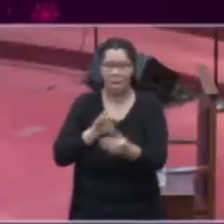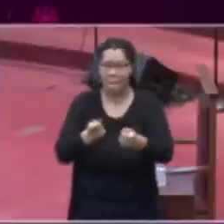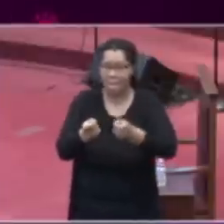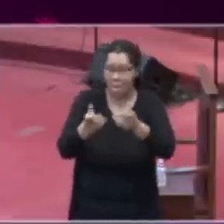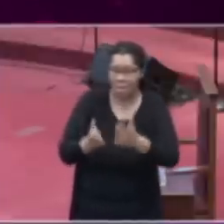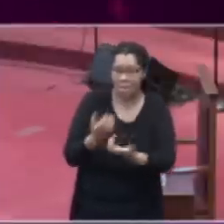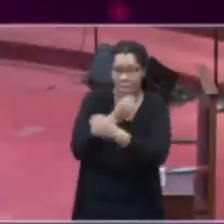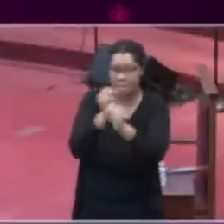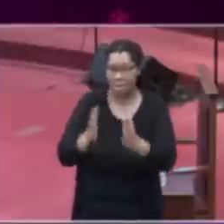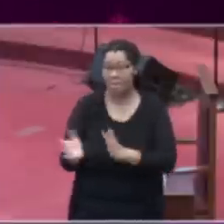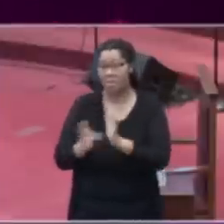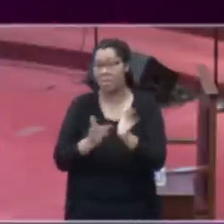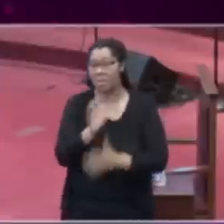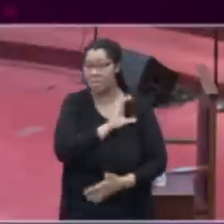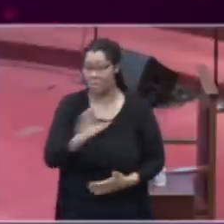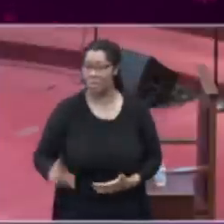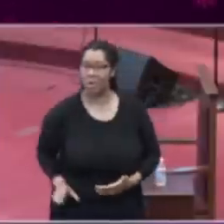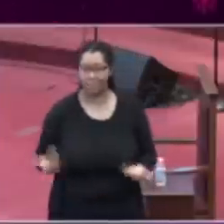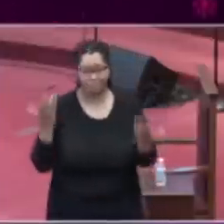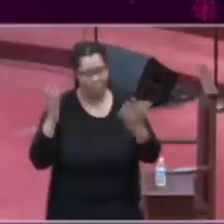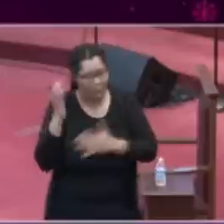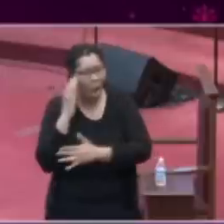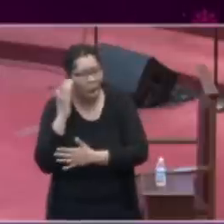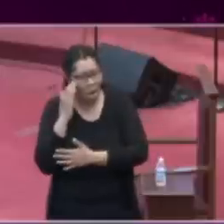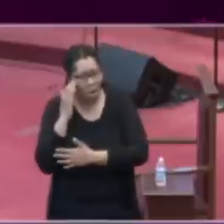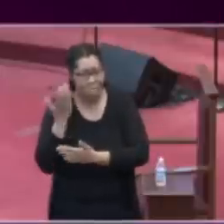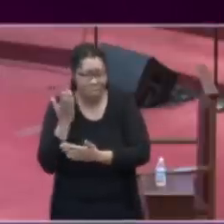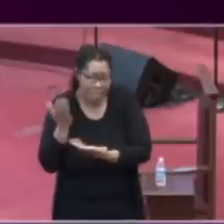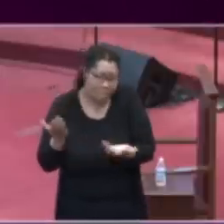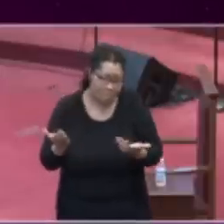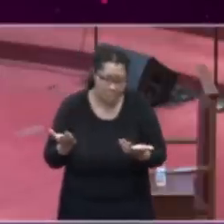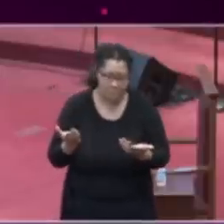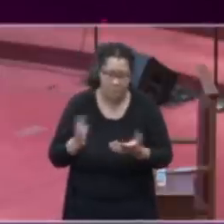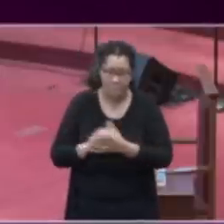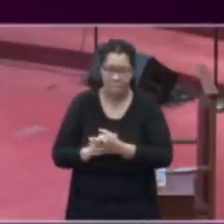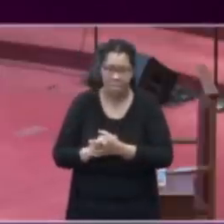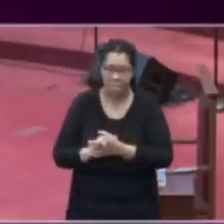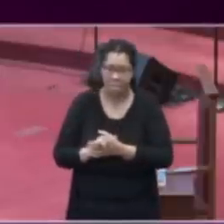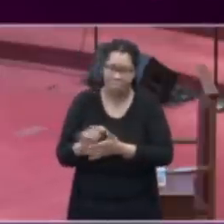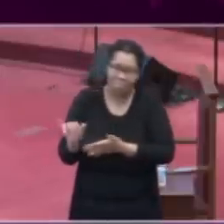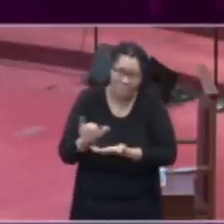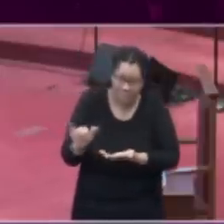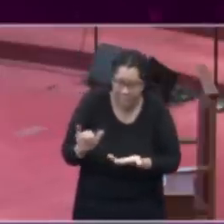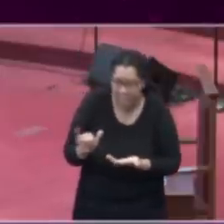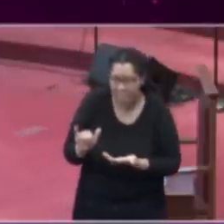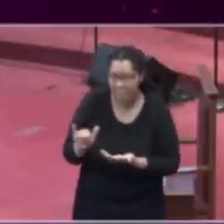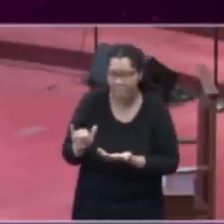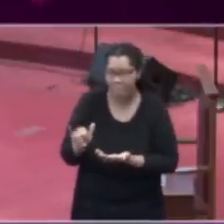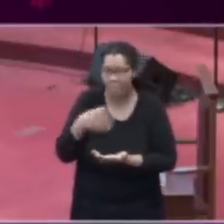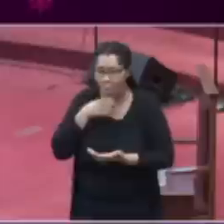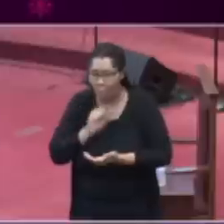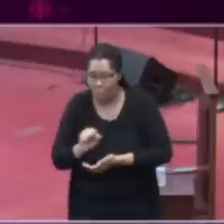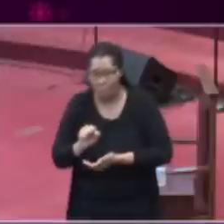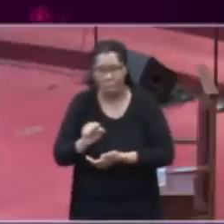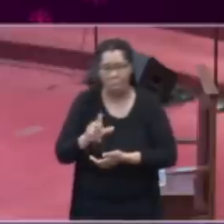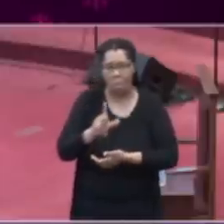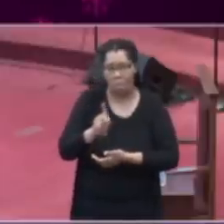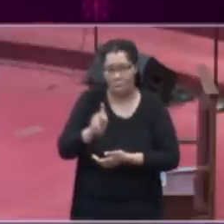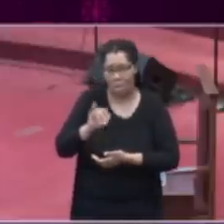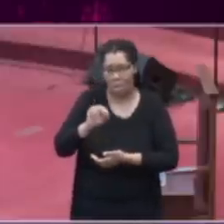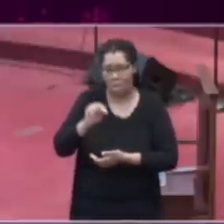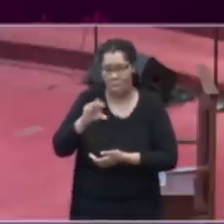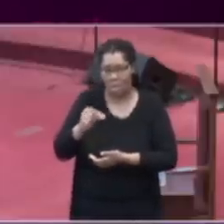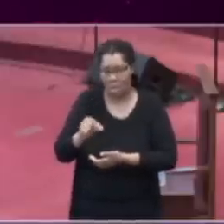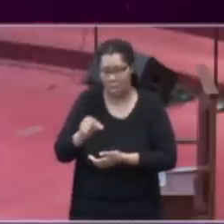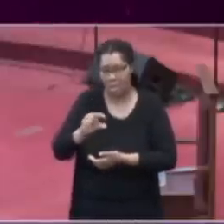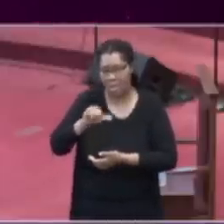Savior, Jesus Christ. And I know that sounds closely and eerily similar to the rustic King James. So let me open it up a